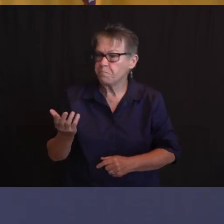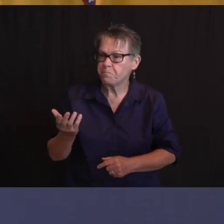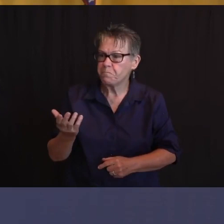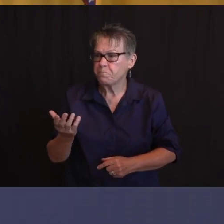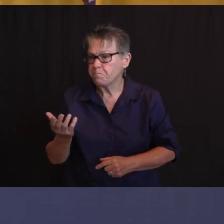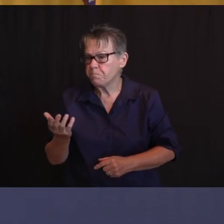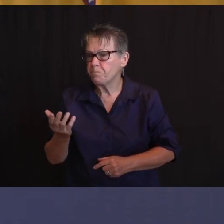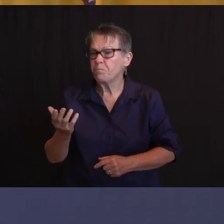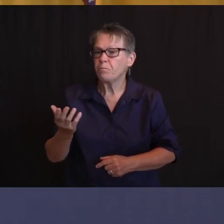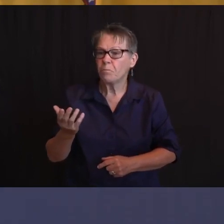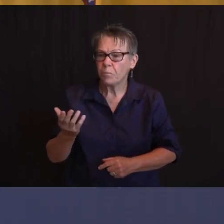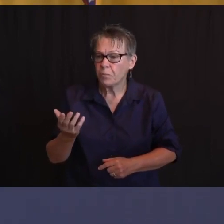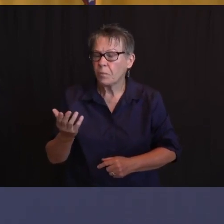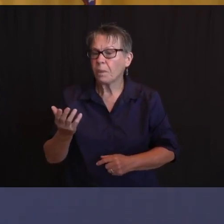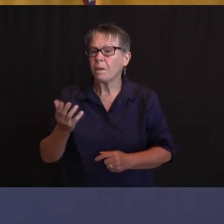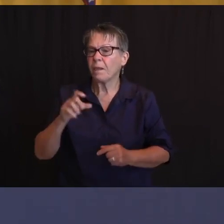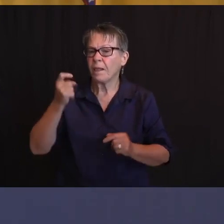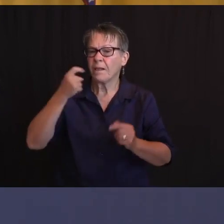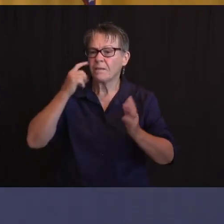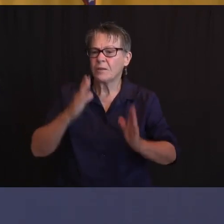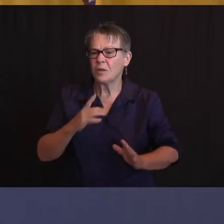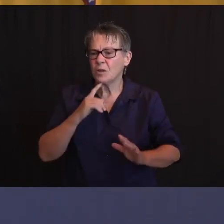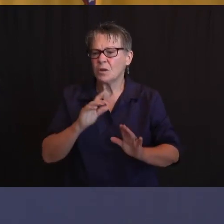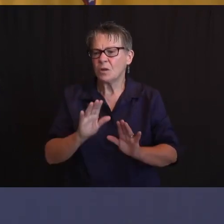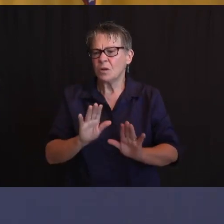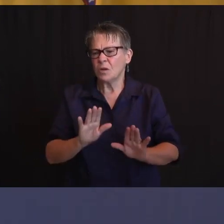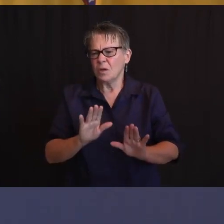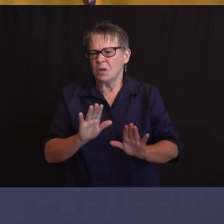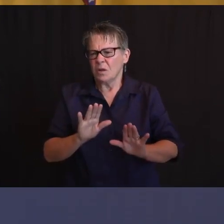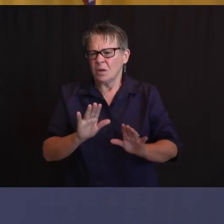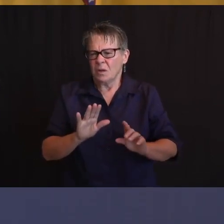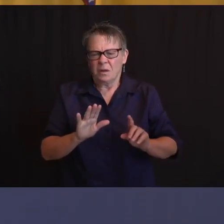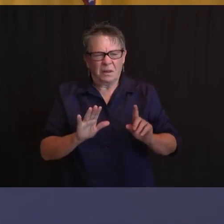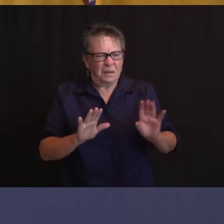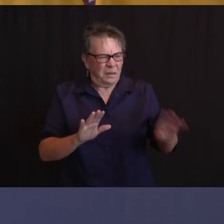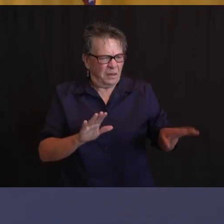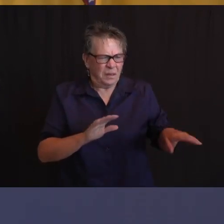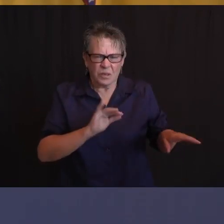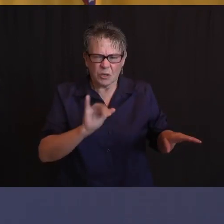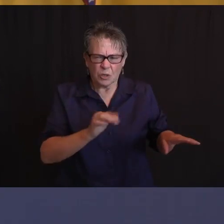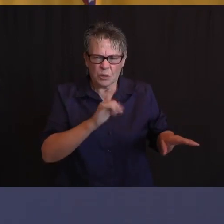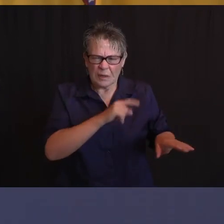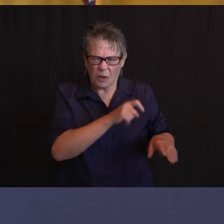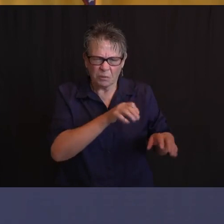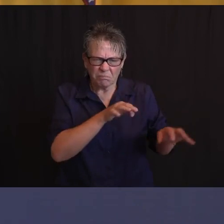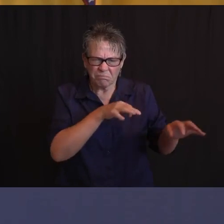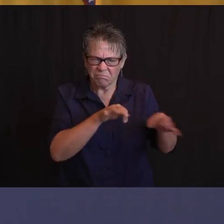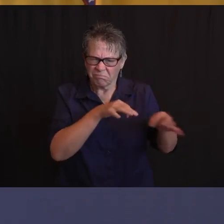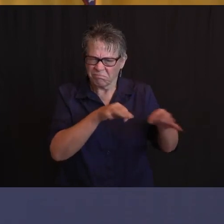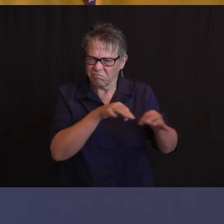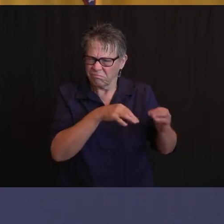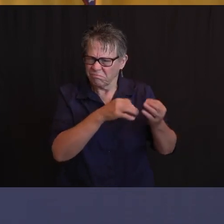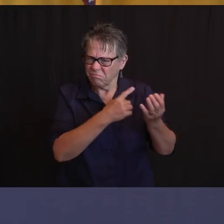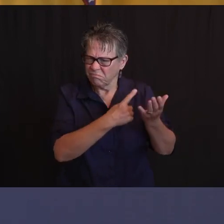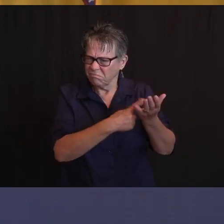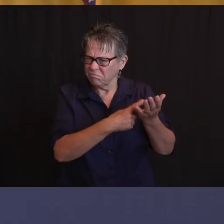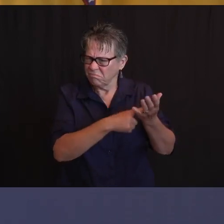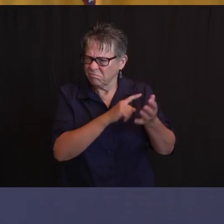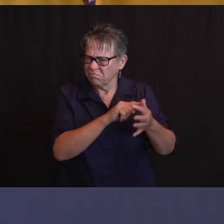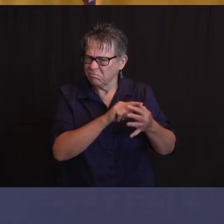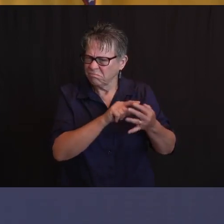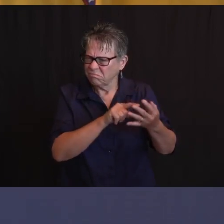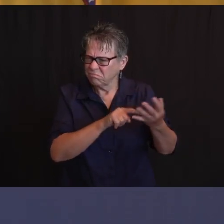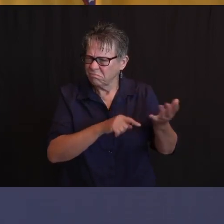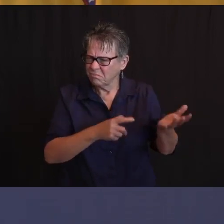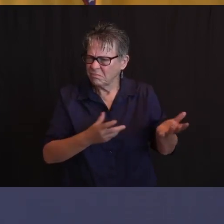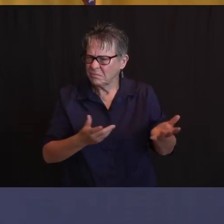I'll defer to Judy on the map, although we have spoken at this table before about the definition of a small versus